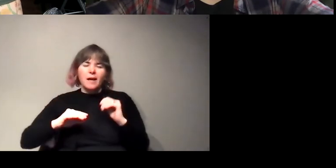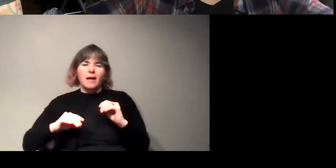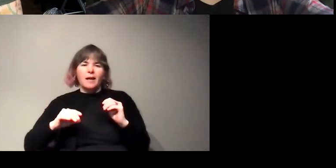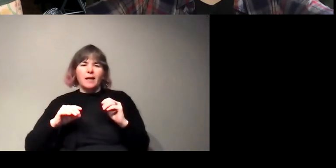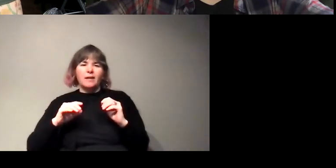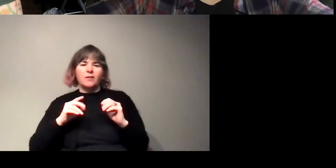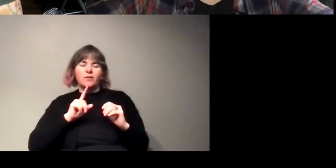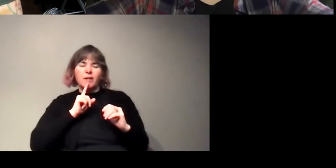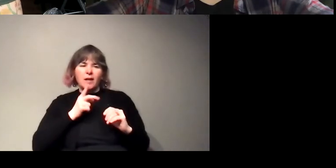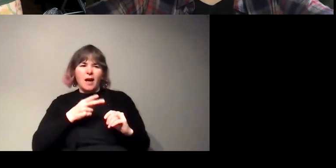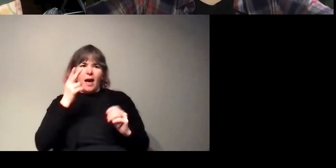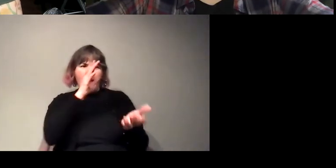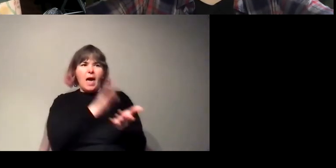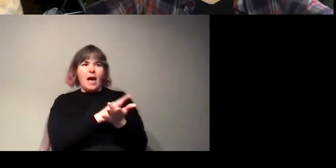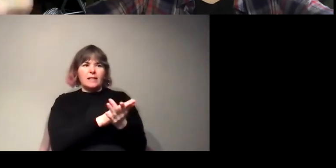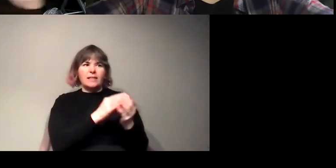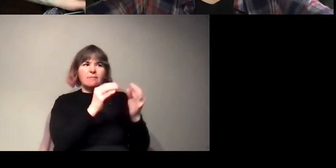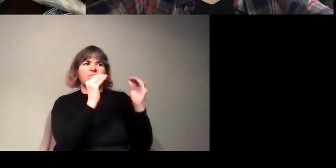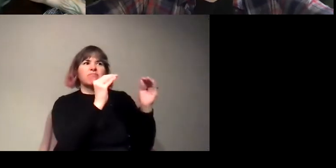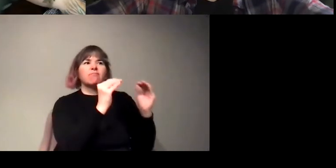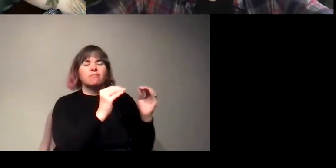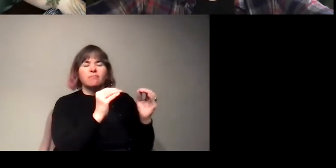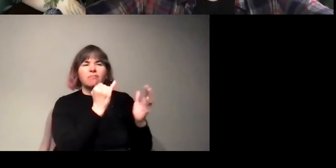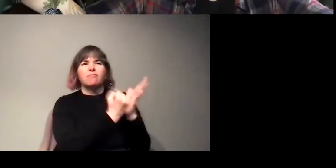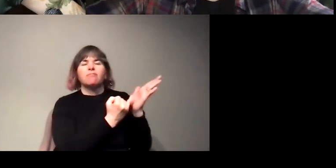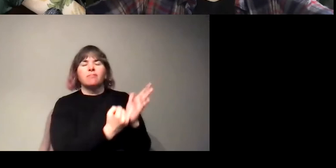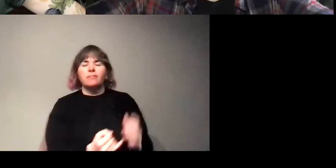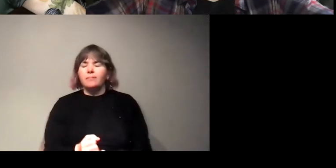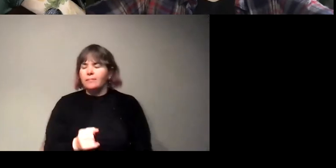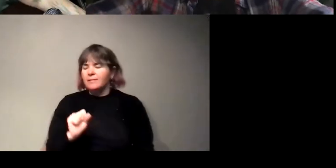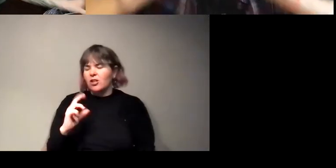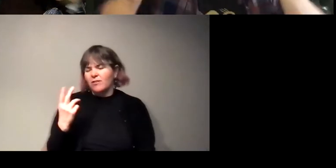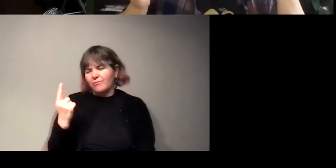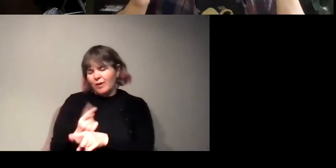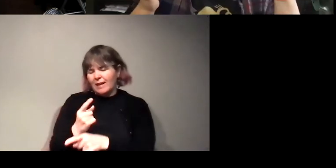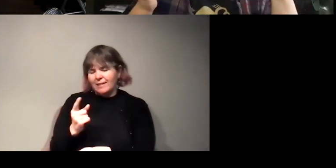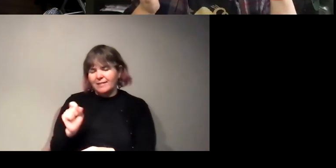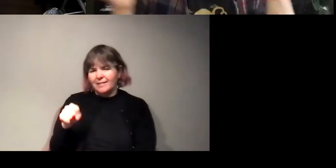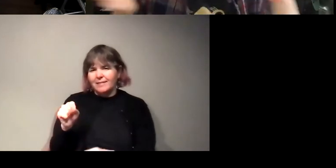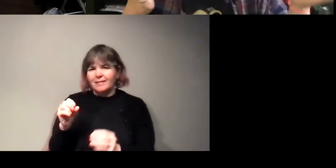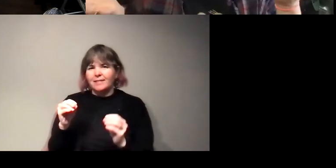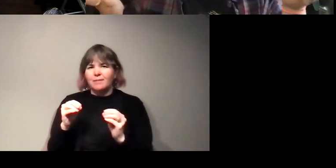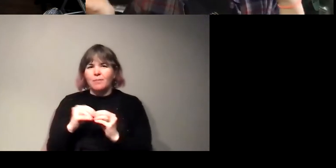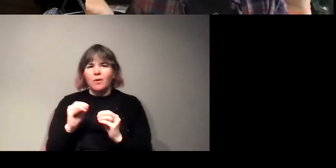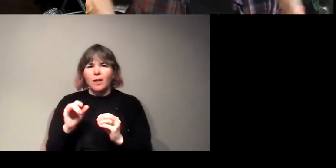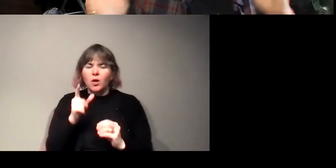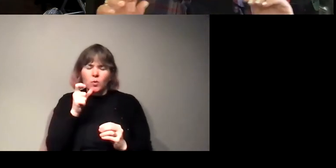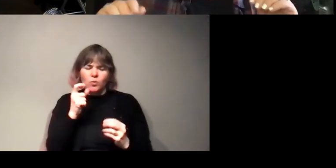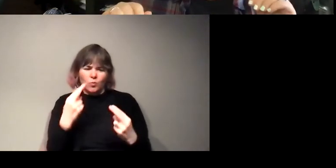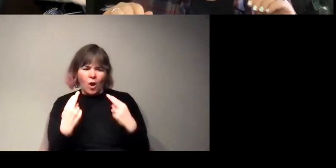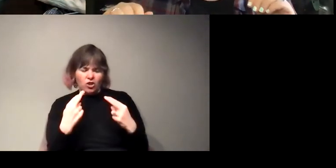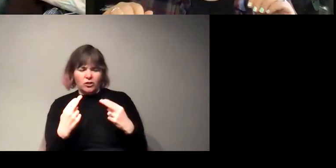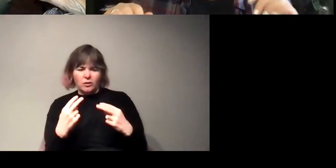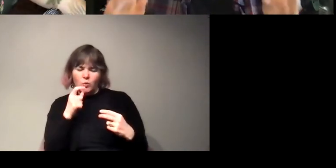super high academic illustration. Yeah, it's really more about like partially like who's the audience in a sense,